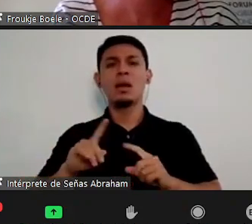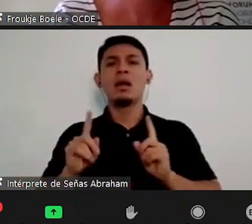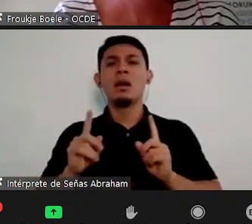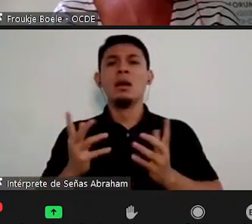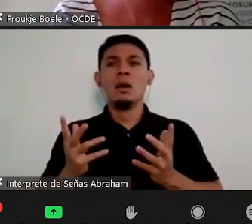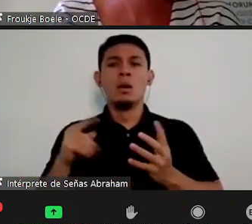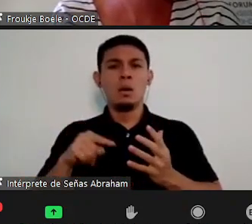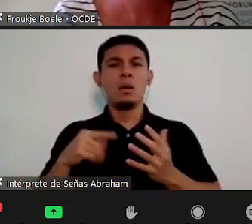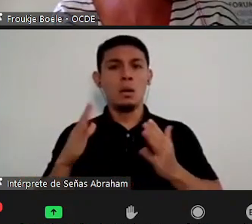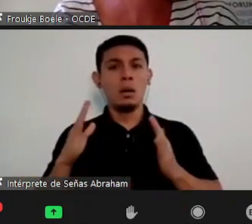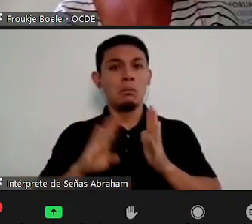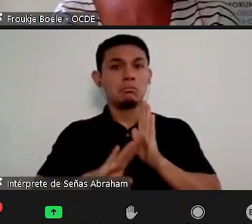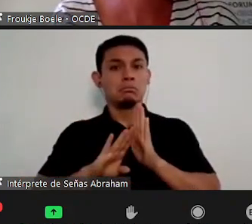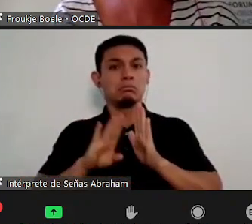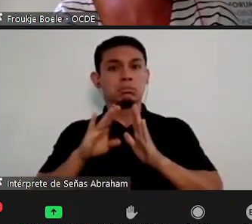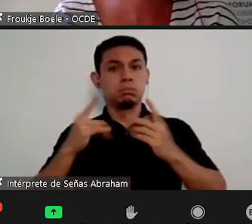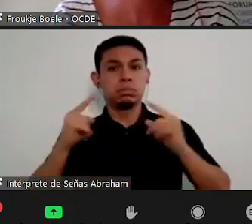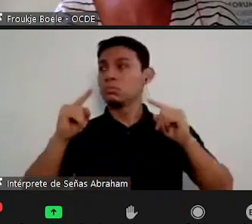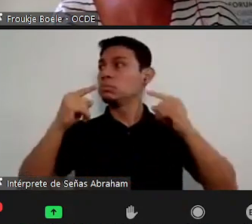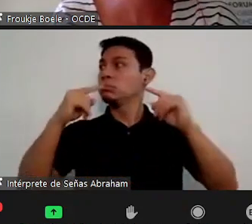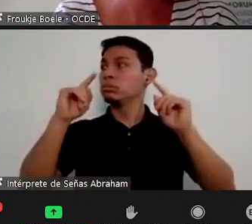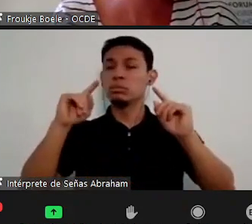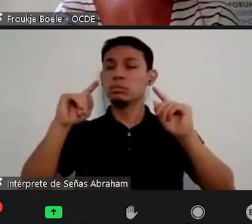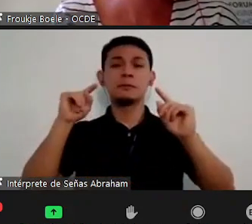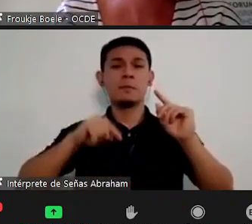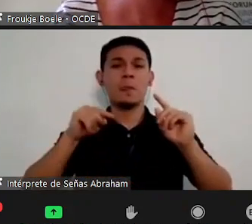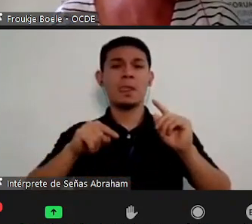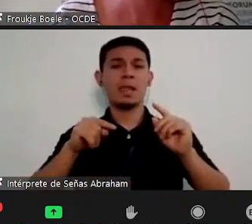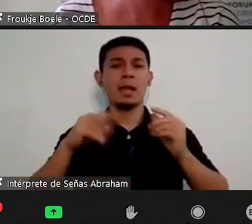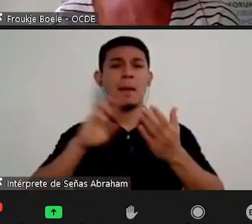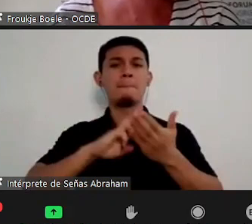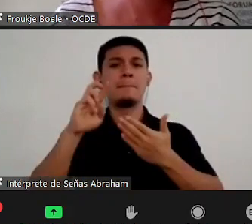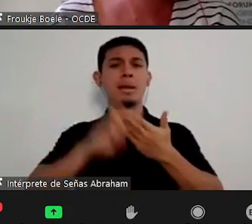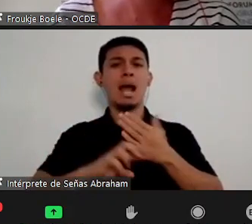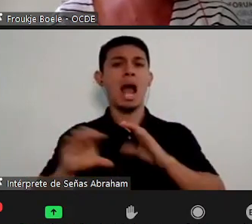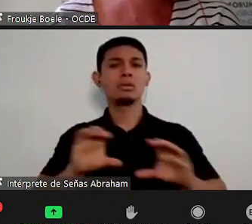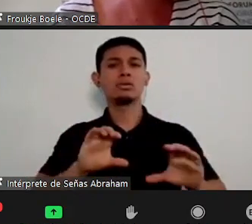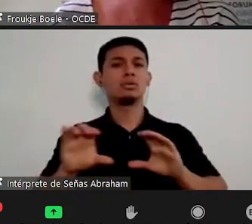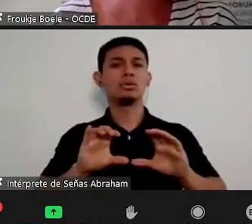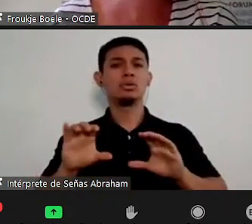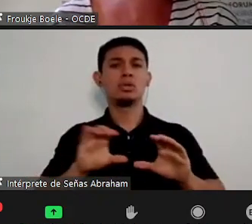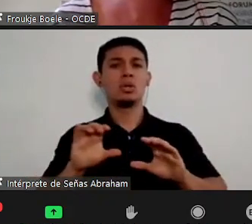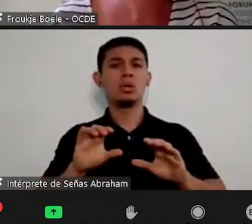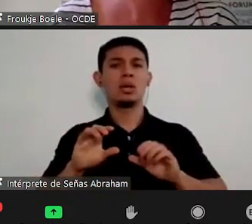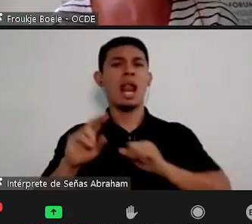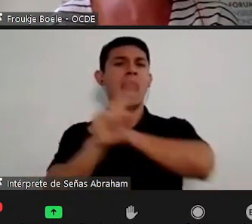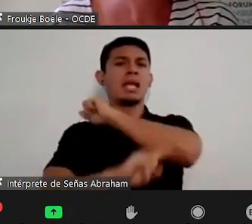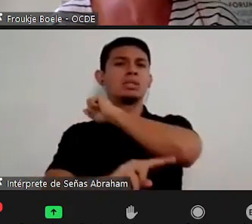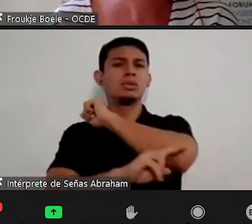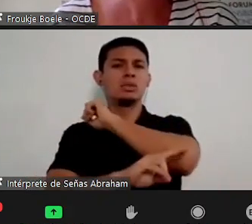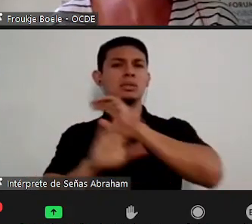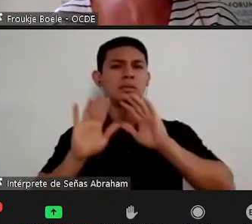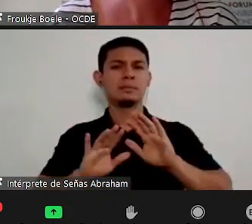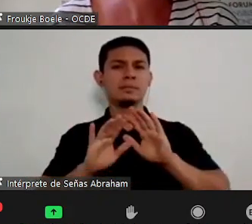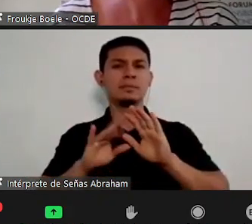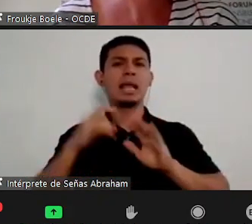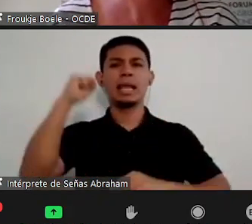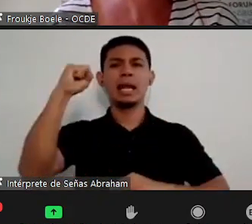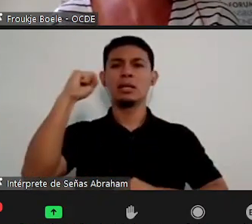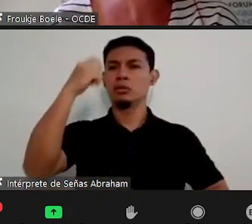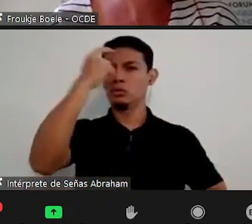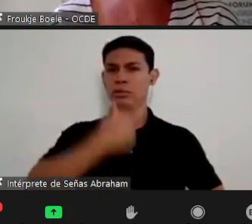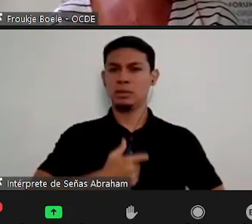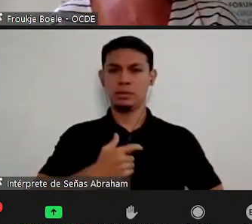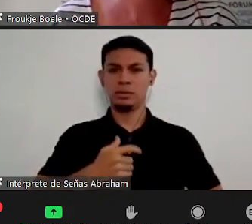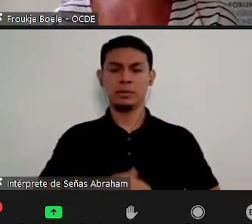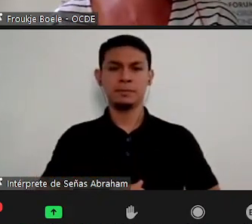political crisis of the countries so it's an even bigger achievement that this national action plan has been